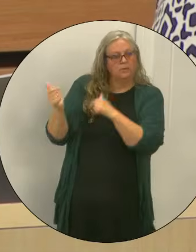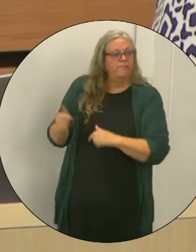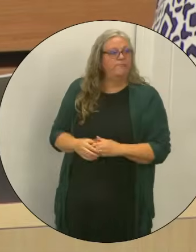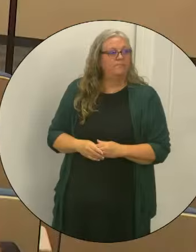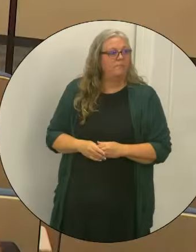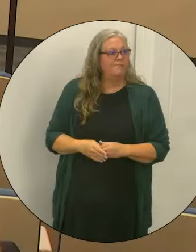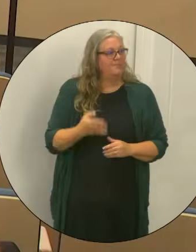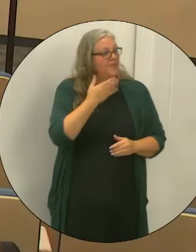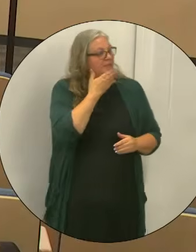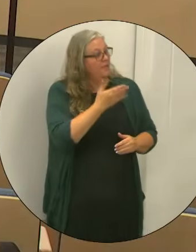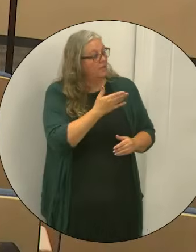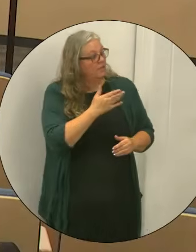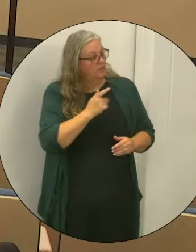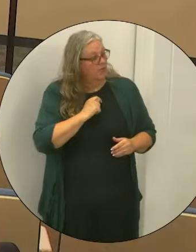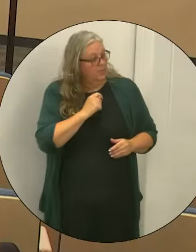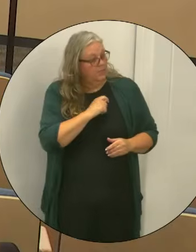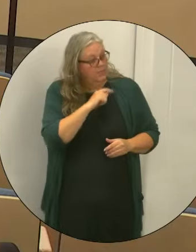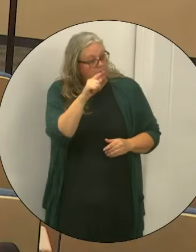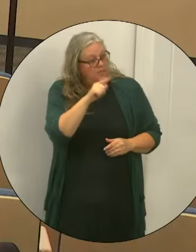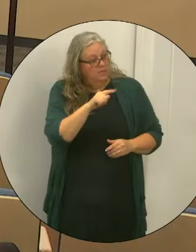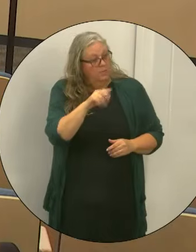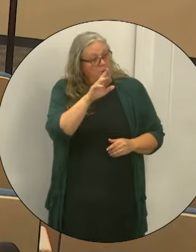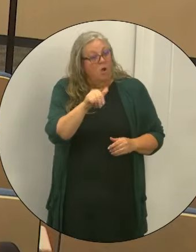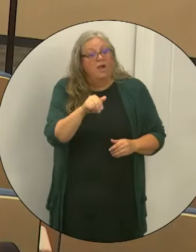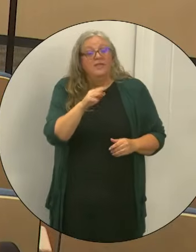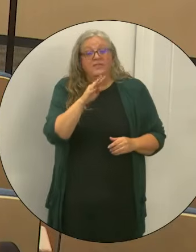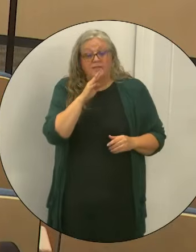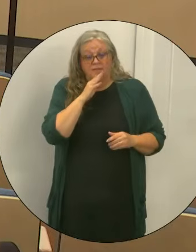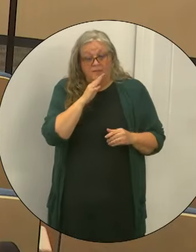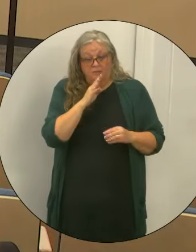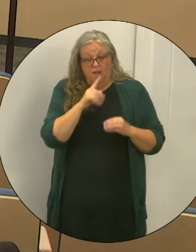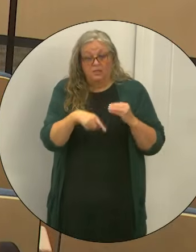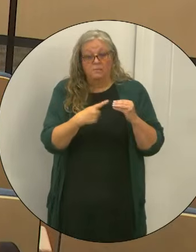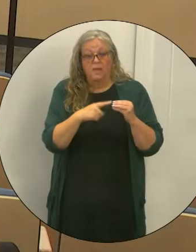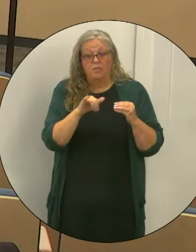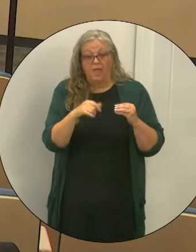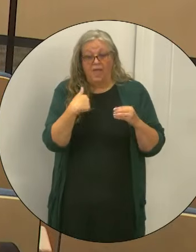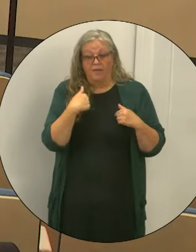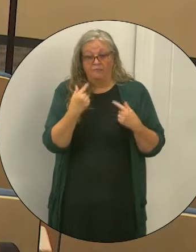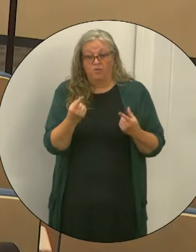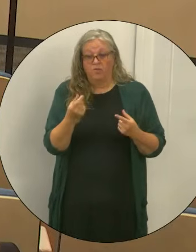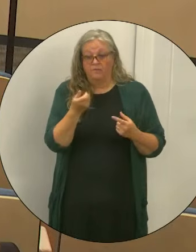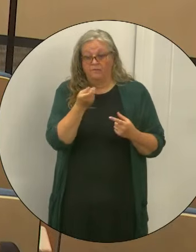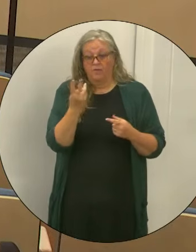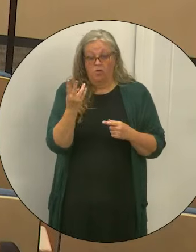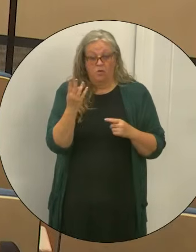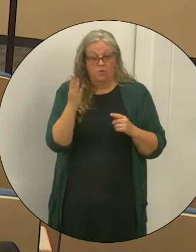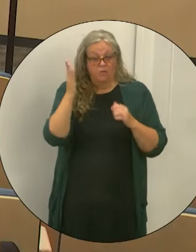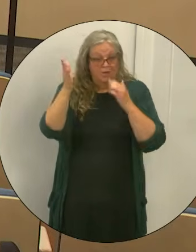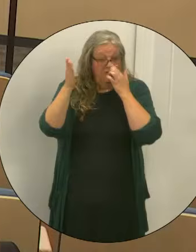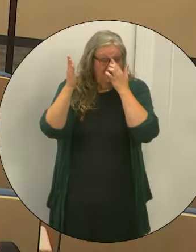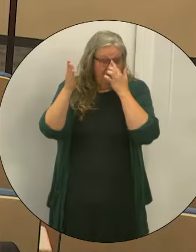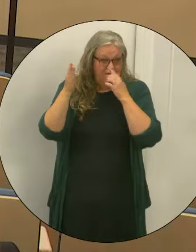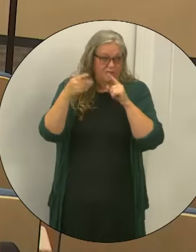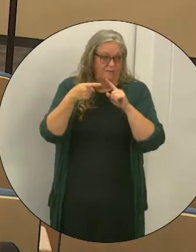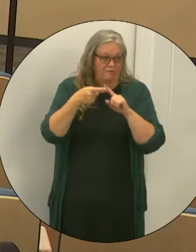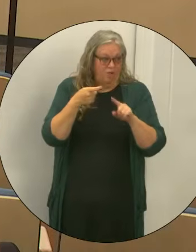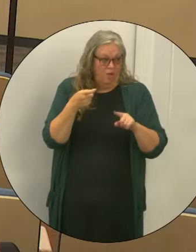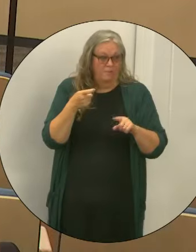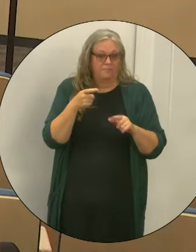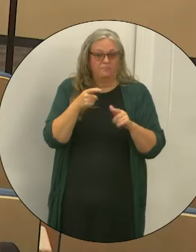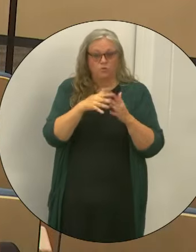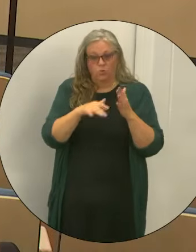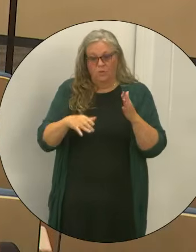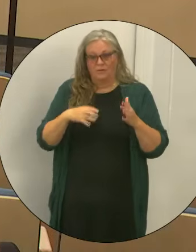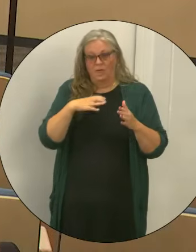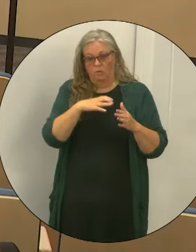Thank you, Trustee Zamora. So that's something that the team has spoken about even after the first few presentations. They came from the student council group.